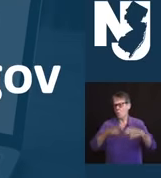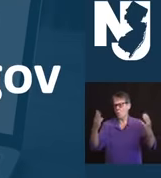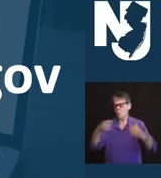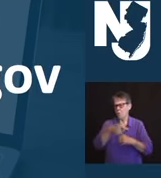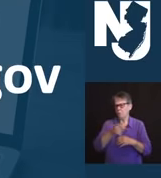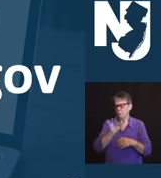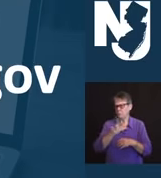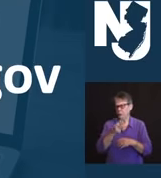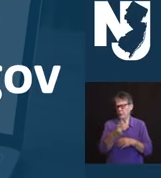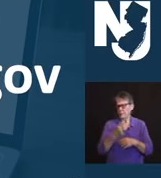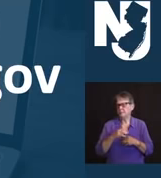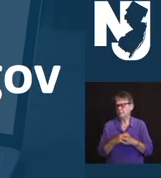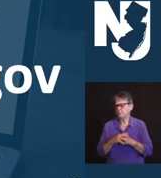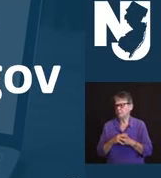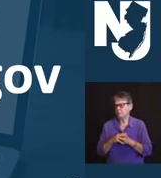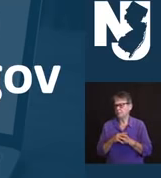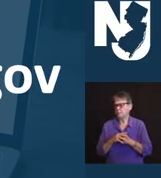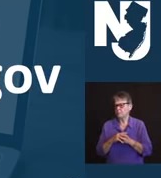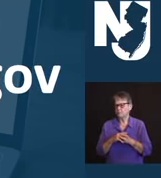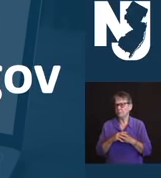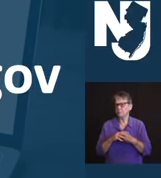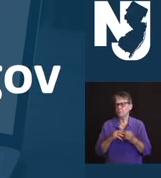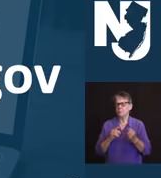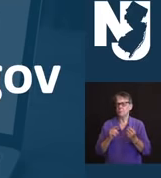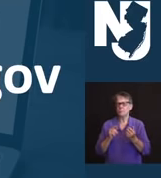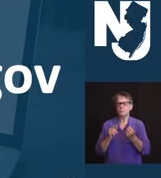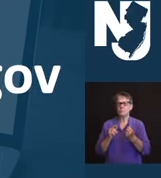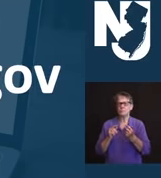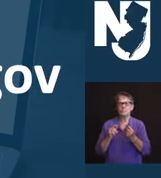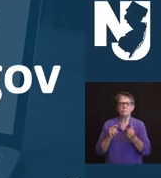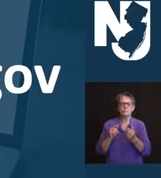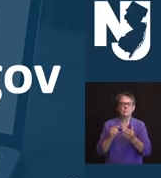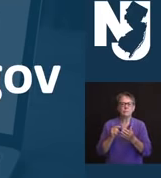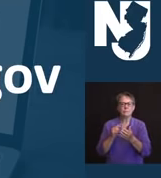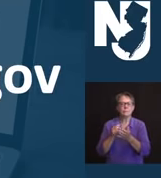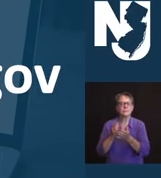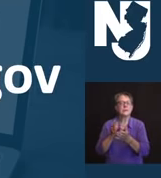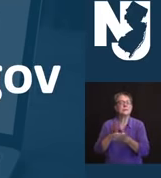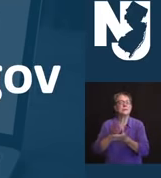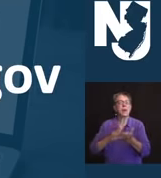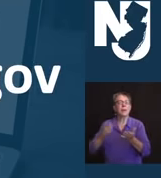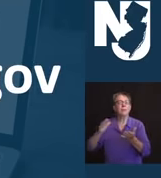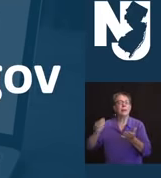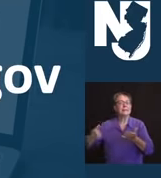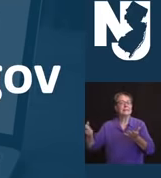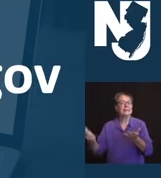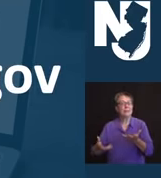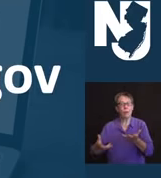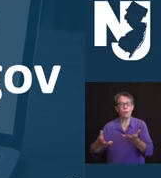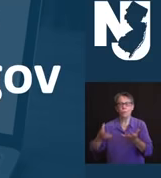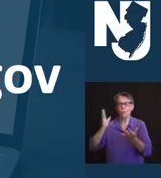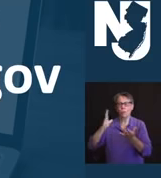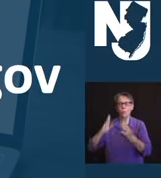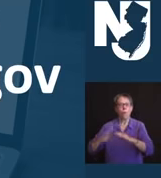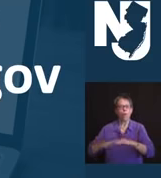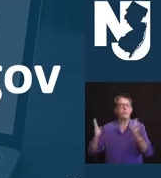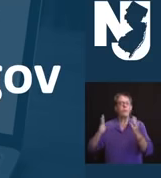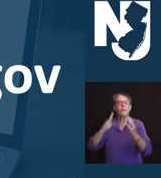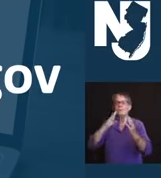to test these new protocols to ensure their efficacy. While this guidance is not yet complete, you should